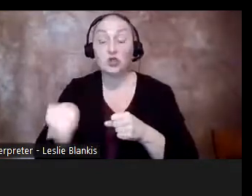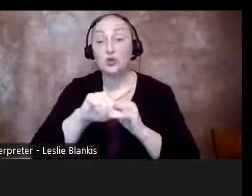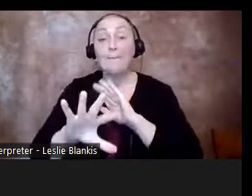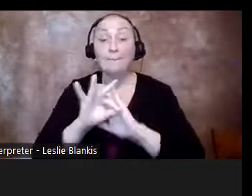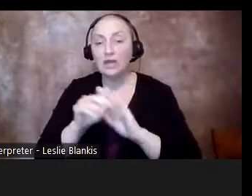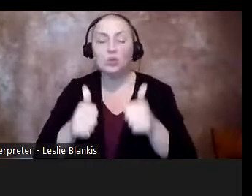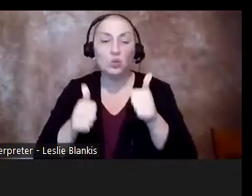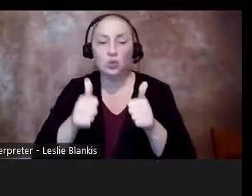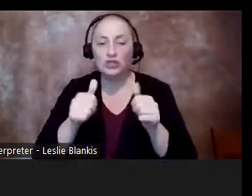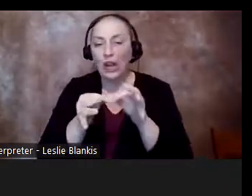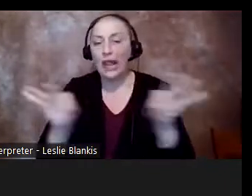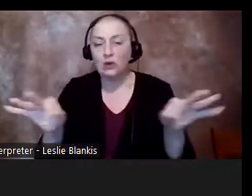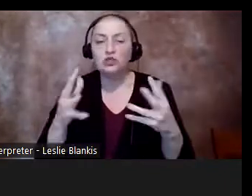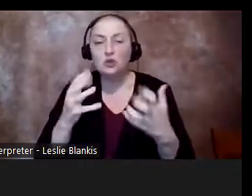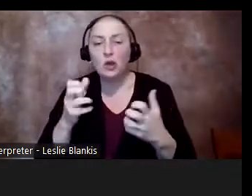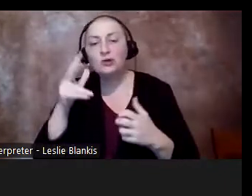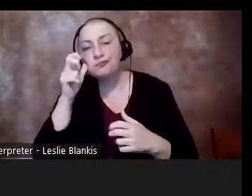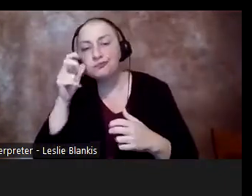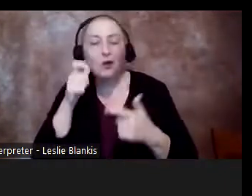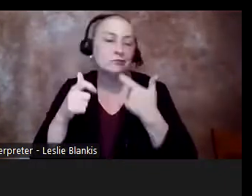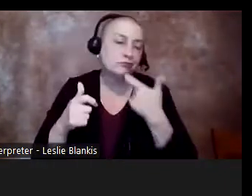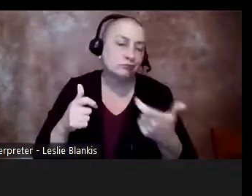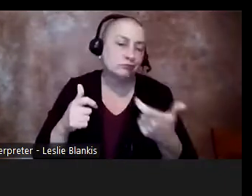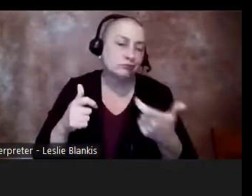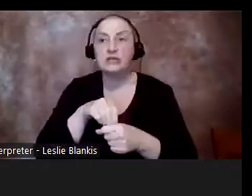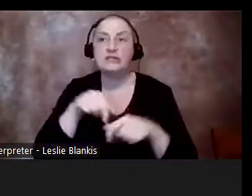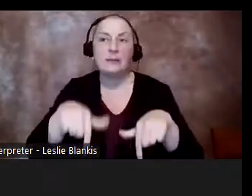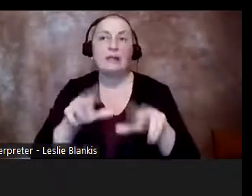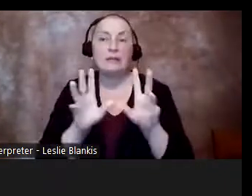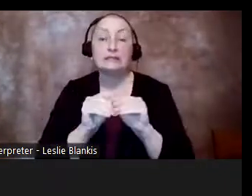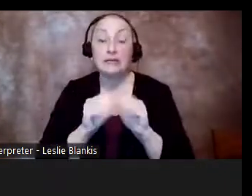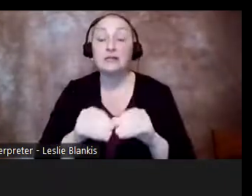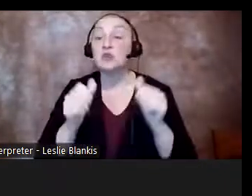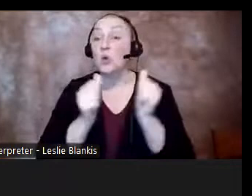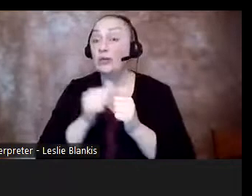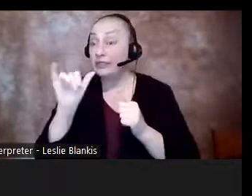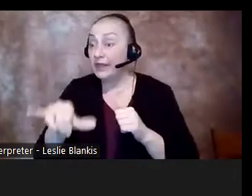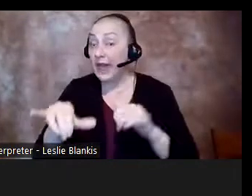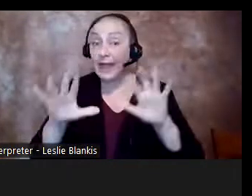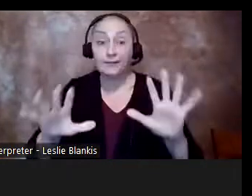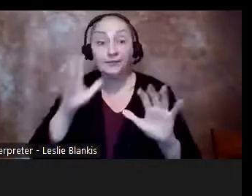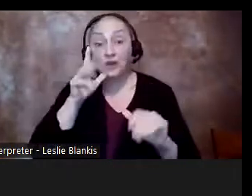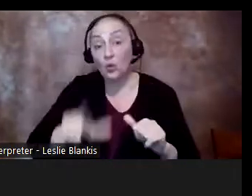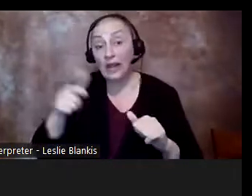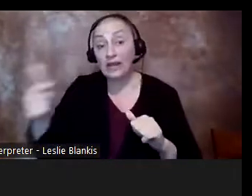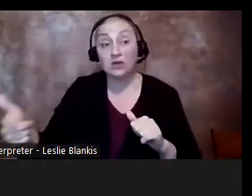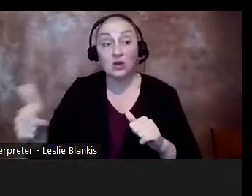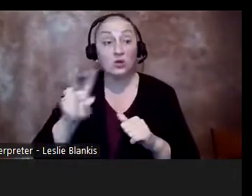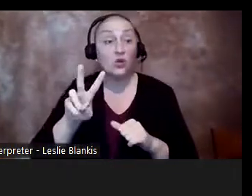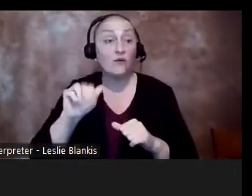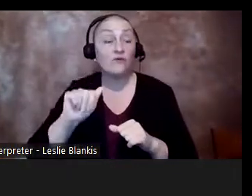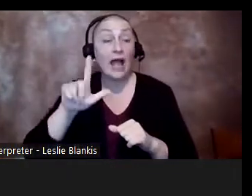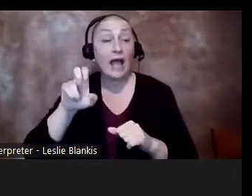want to listen to and participate in this meeting. So with that, we're going to hand this over to